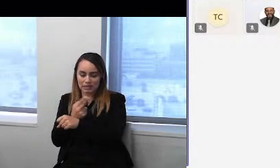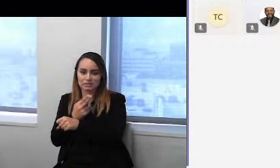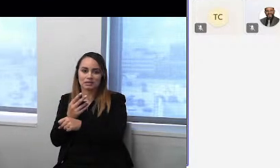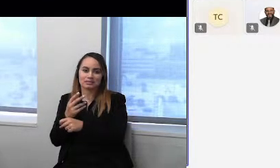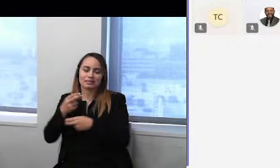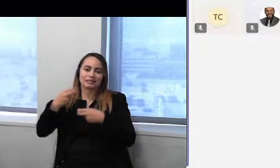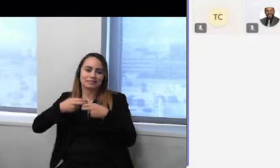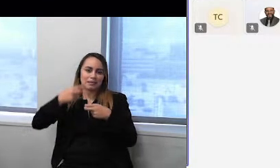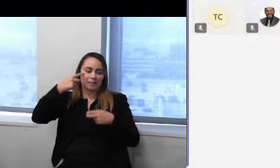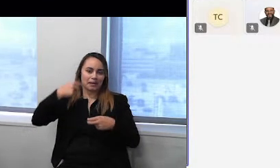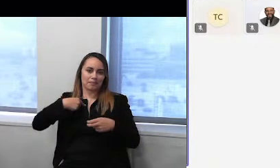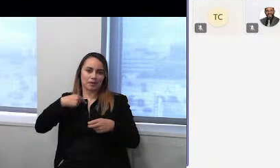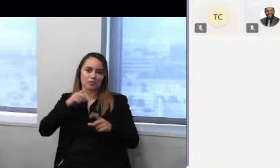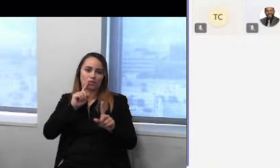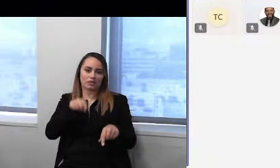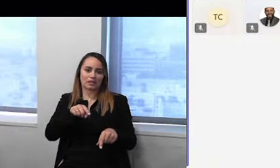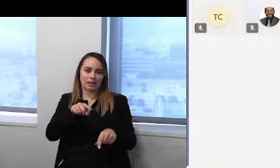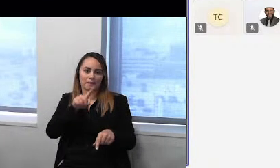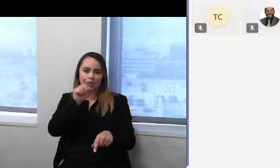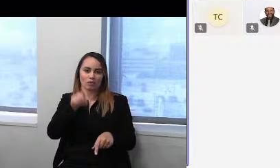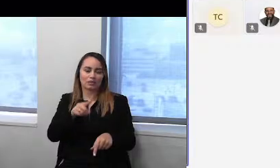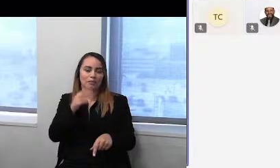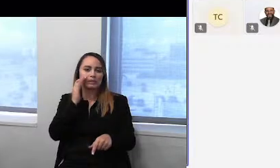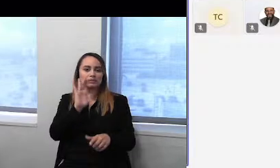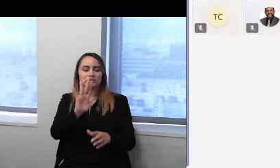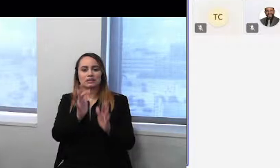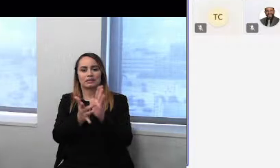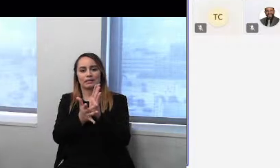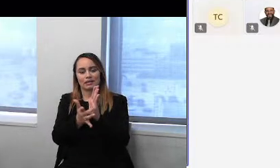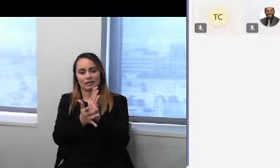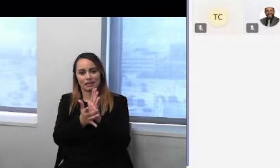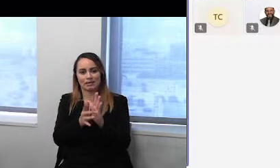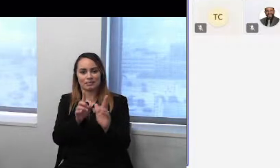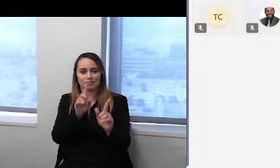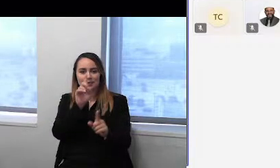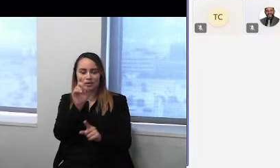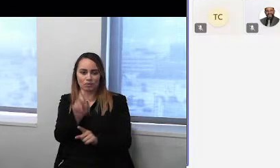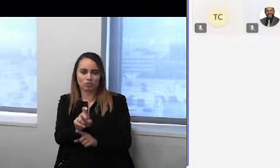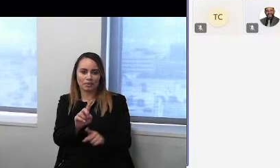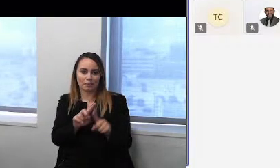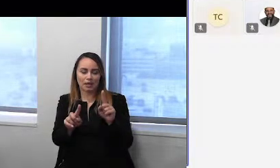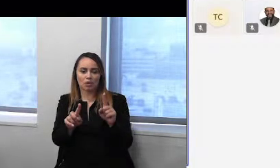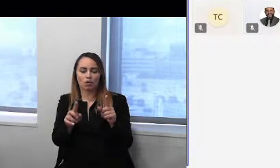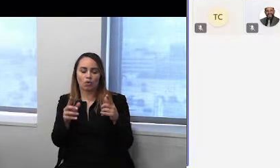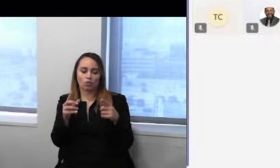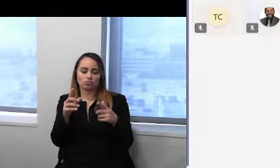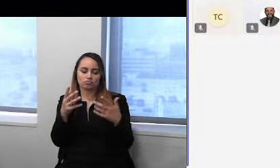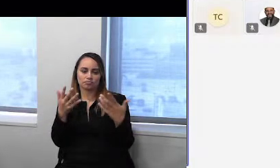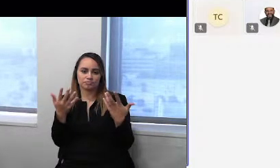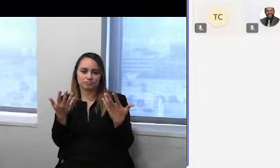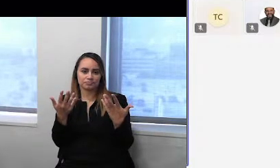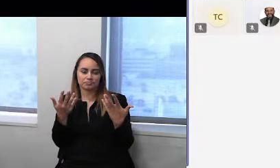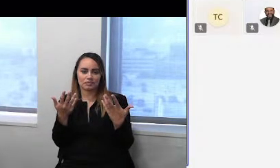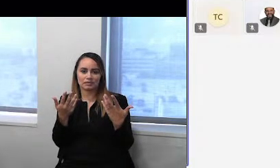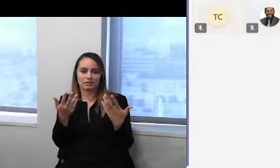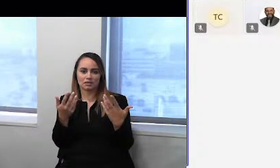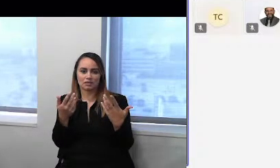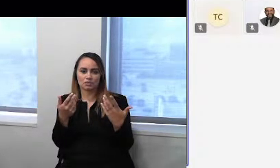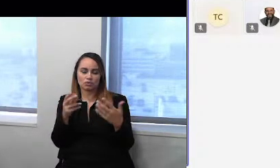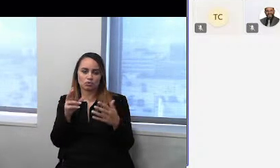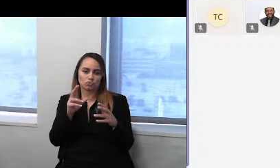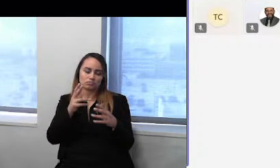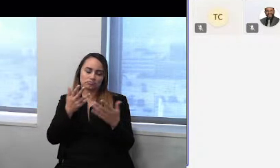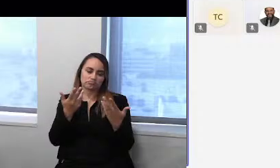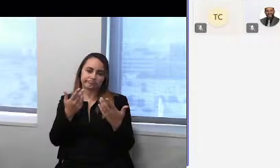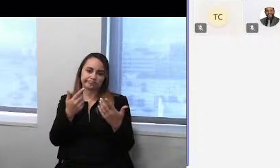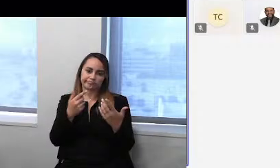technical, very in-depth technical, but at the end of the day, it doesn't negate having to have minimal technical requirements to be interconnected in the system,